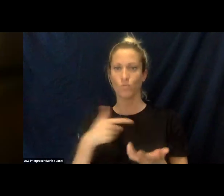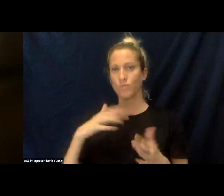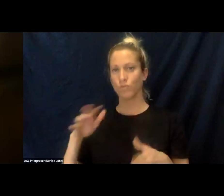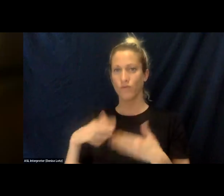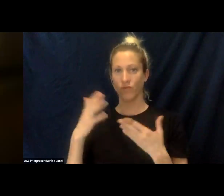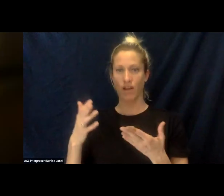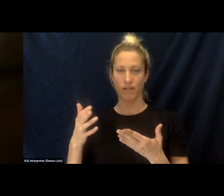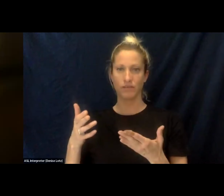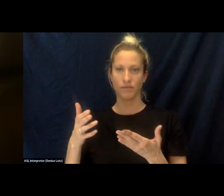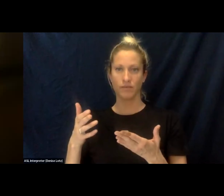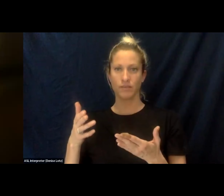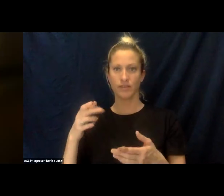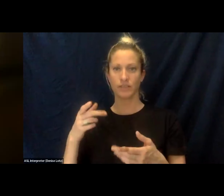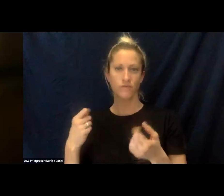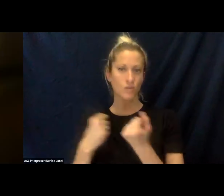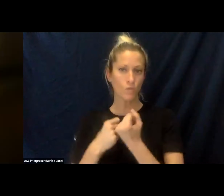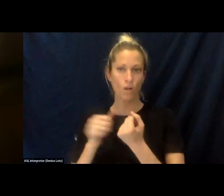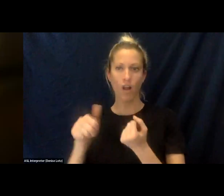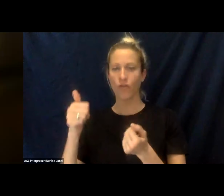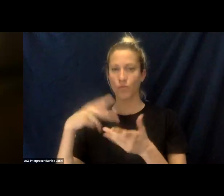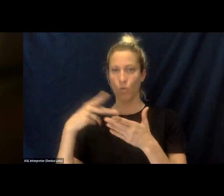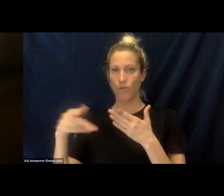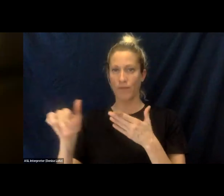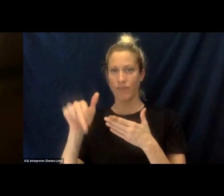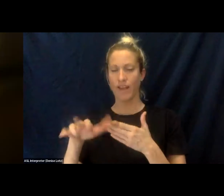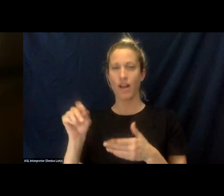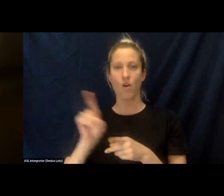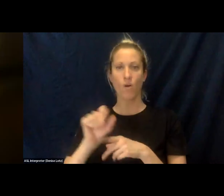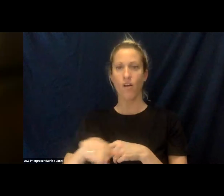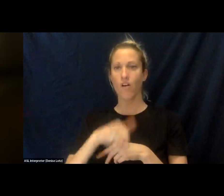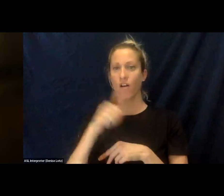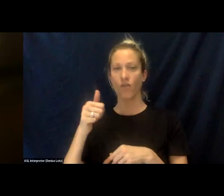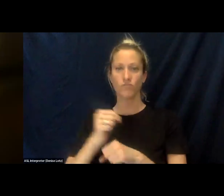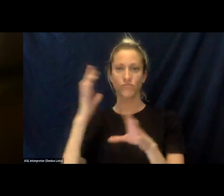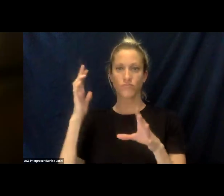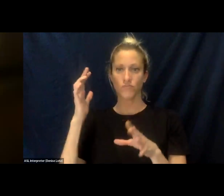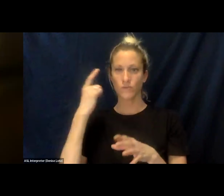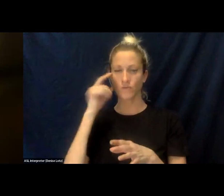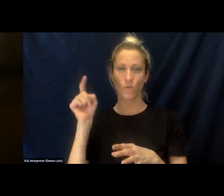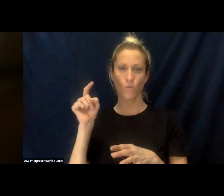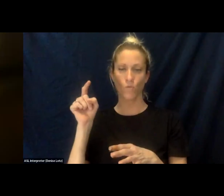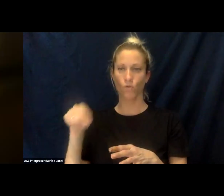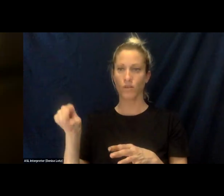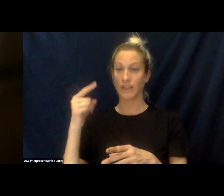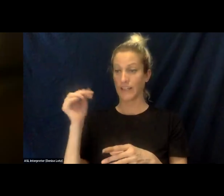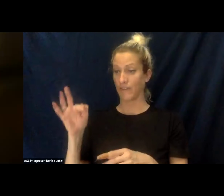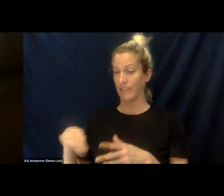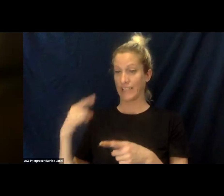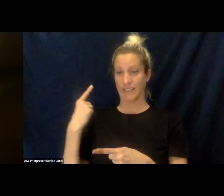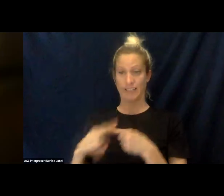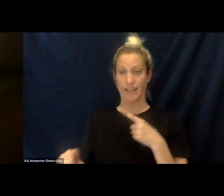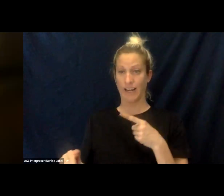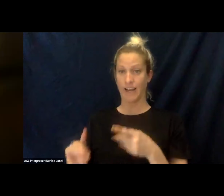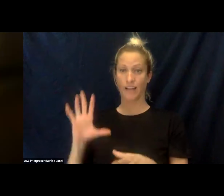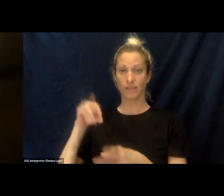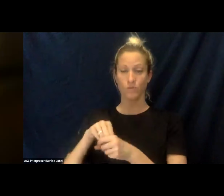devices in support of other programs like that. And then for any scenario where an individual can't participate in any of these free device programs, we